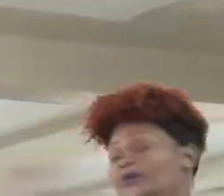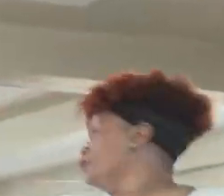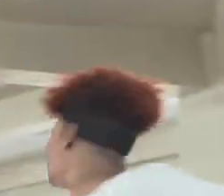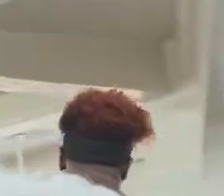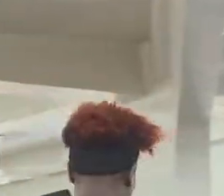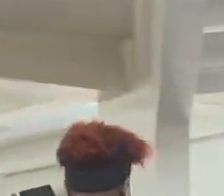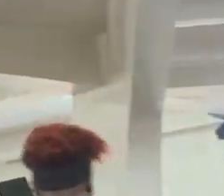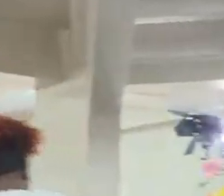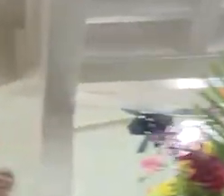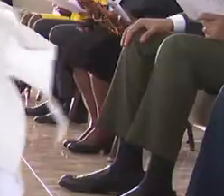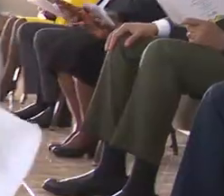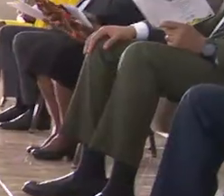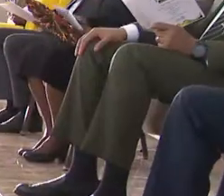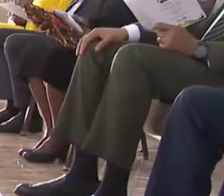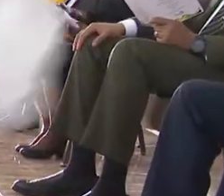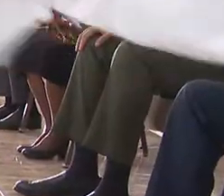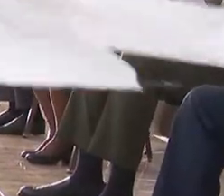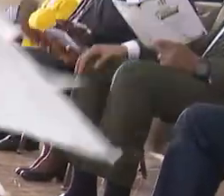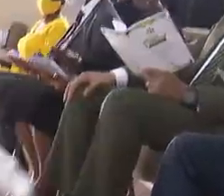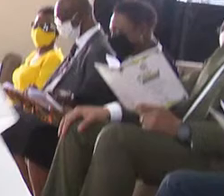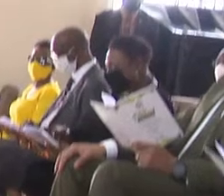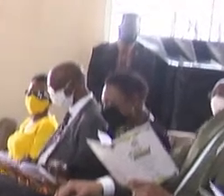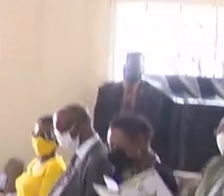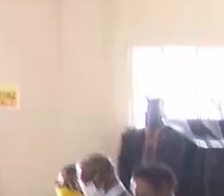perfect. His strength.